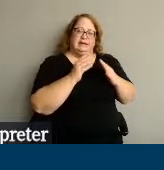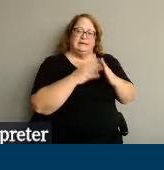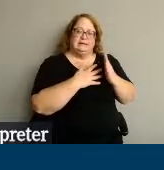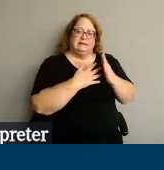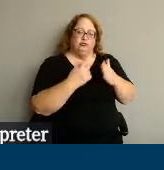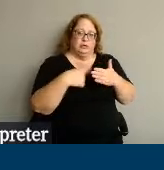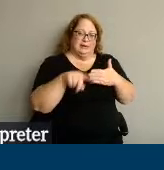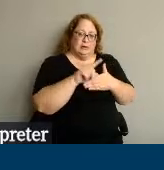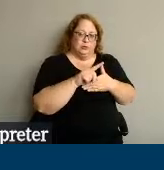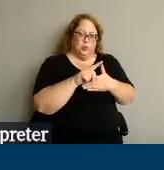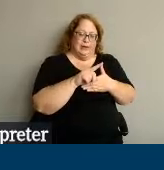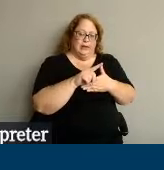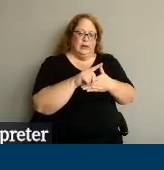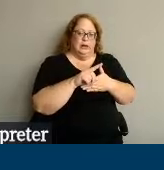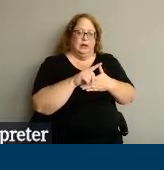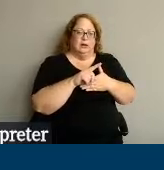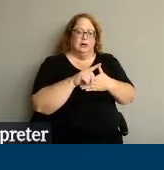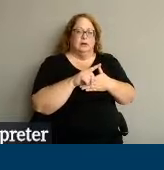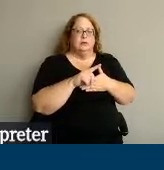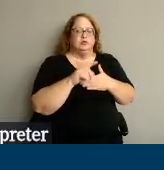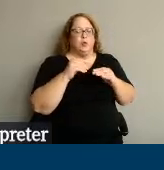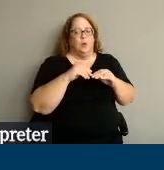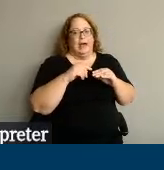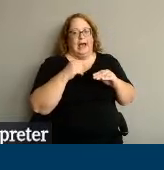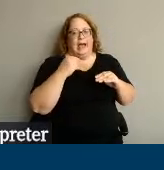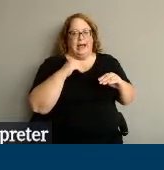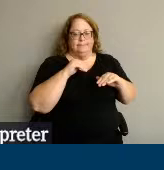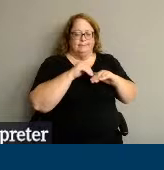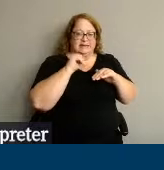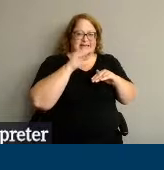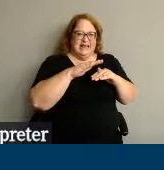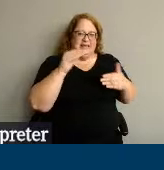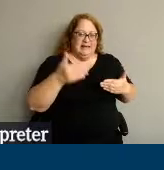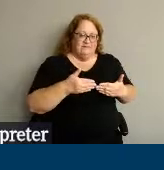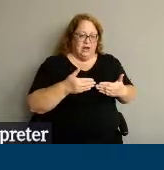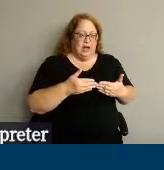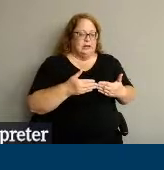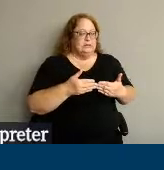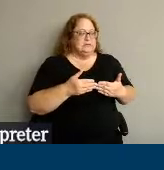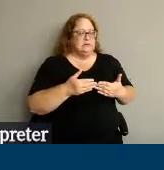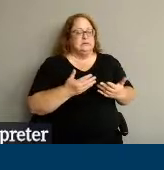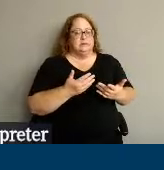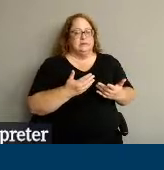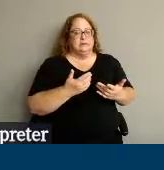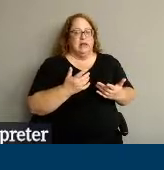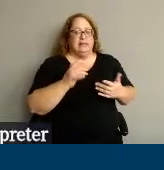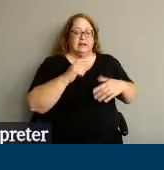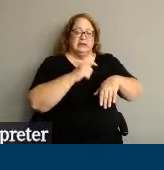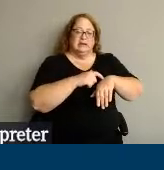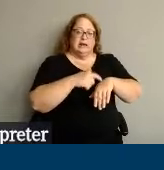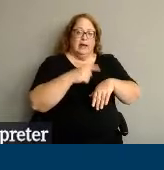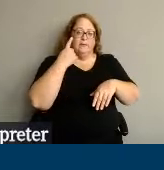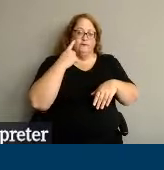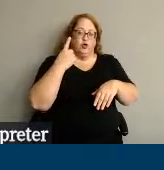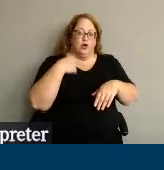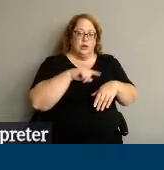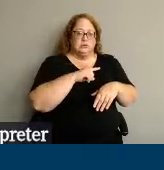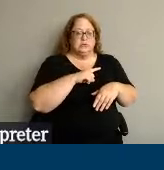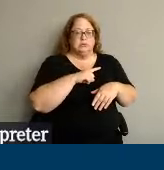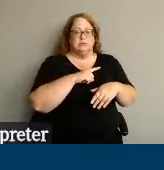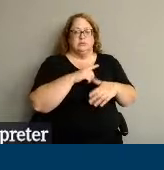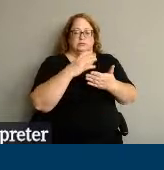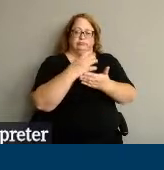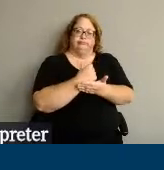next week. And so I send out the invites and it's expanded beyond, and it is the time for us to calibrate some of the